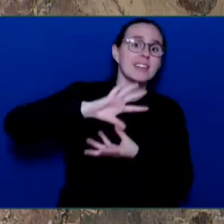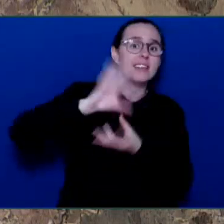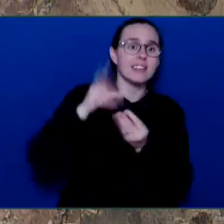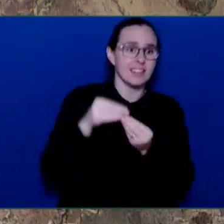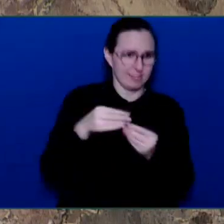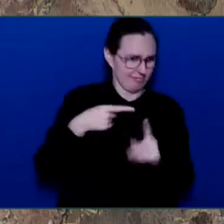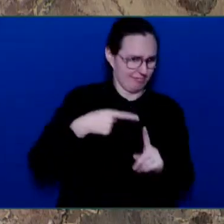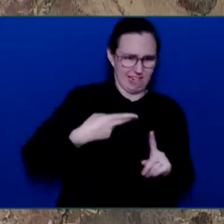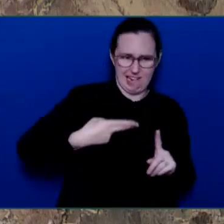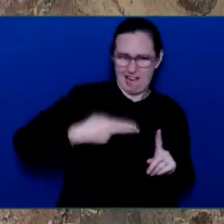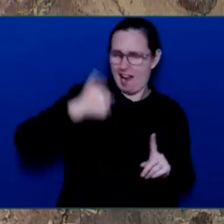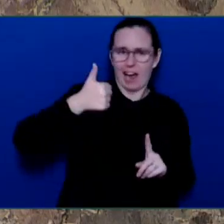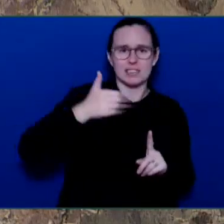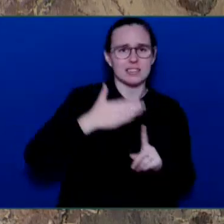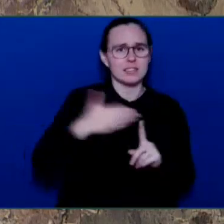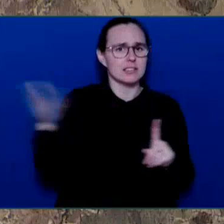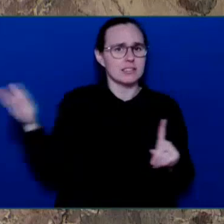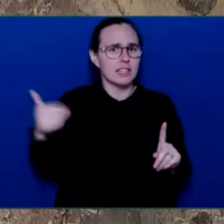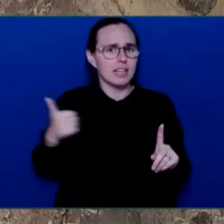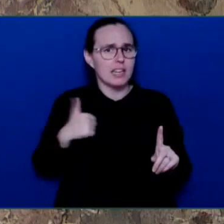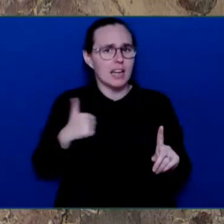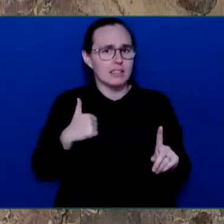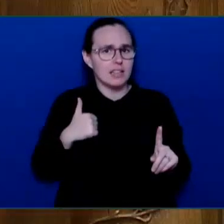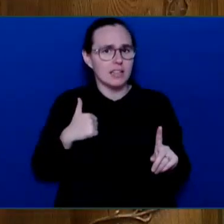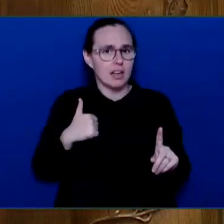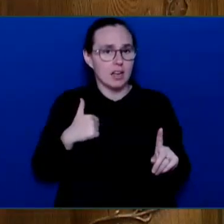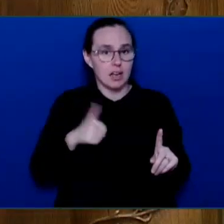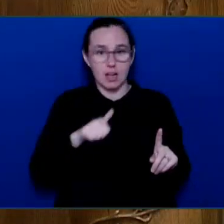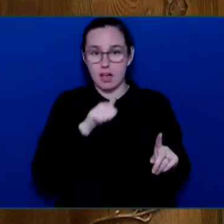is the lowest in Canada.